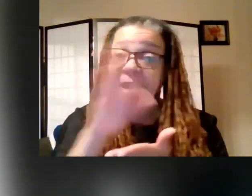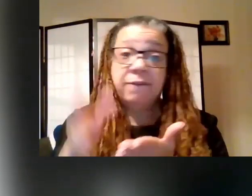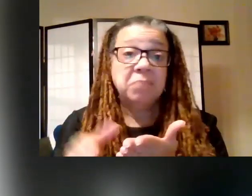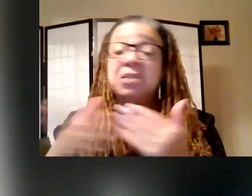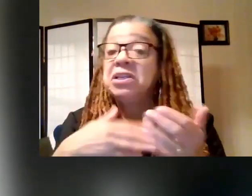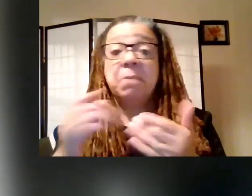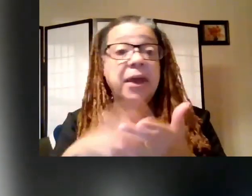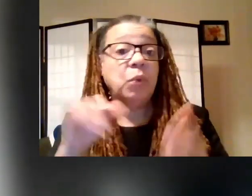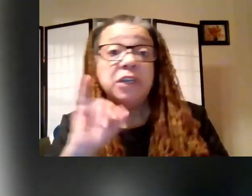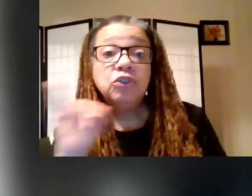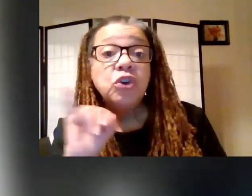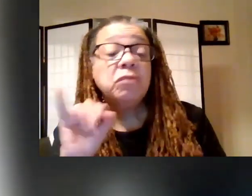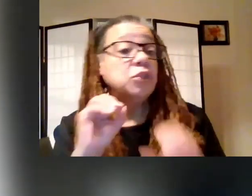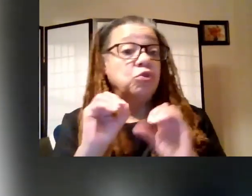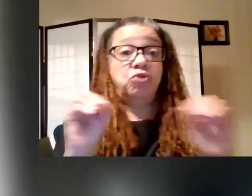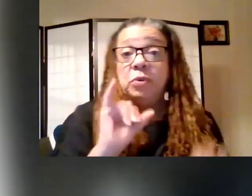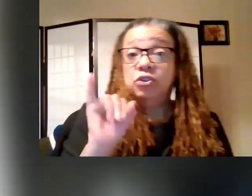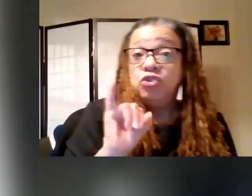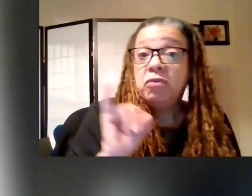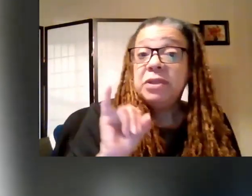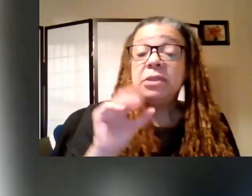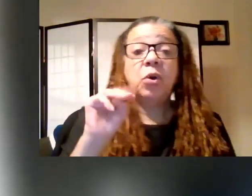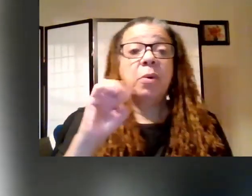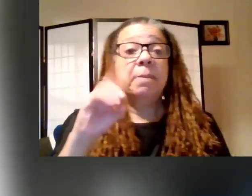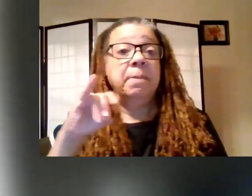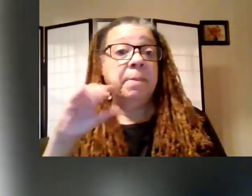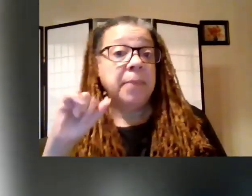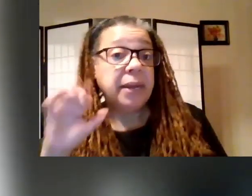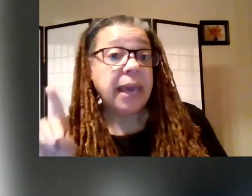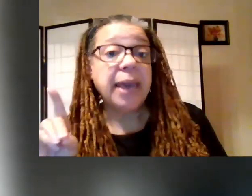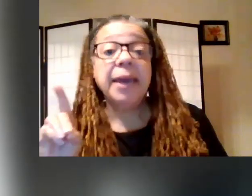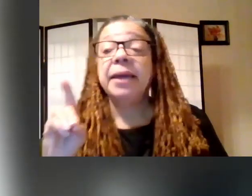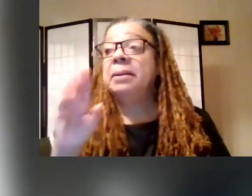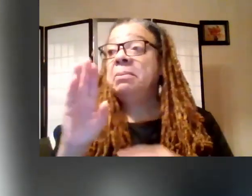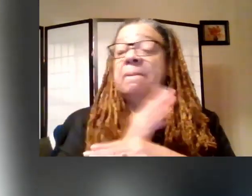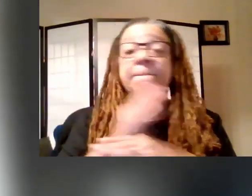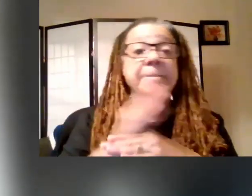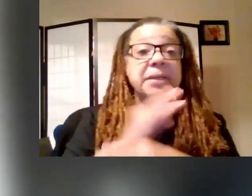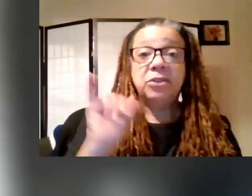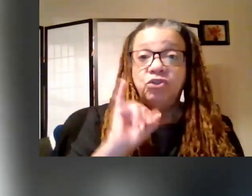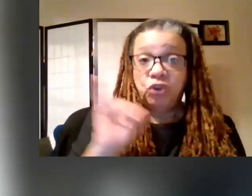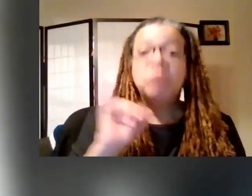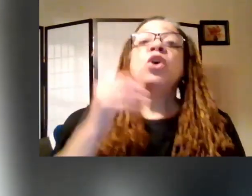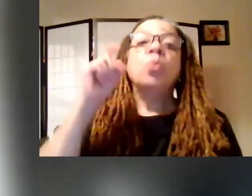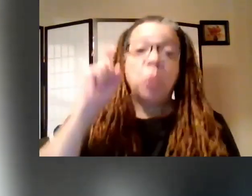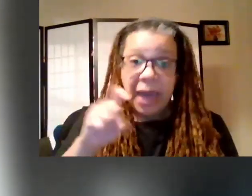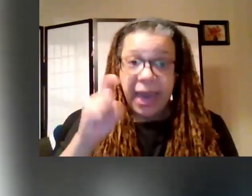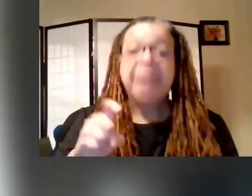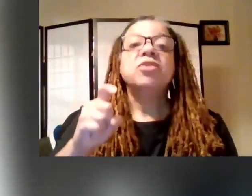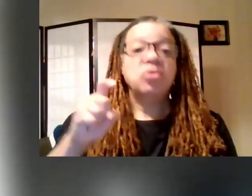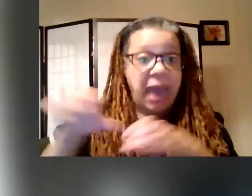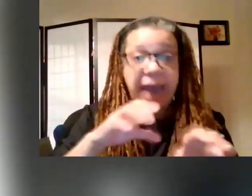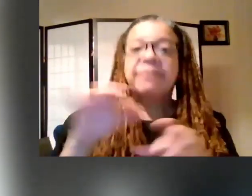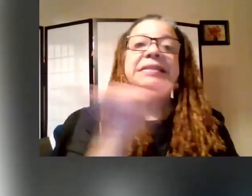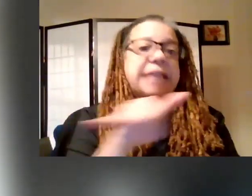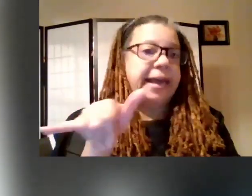you have or no insurance, whether you're Medicaid, uninsured, commercially insured, Medicare, the clinic has to treat you the same, because currently right